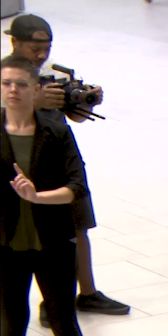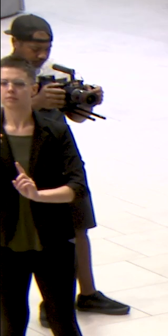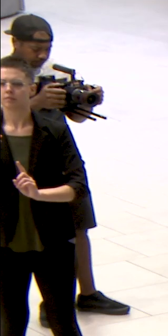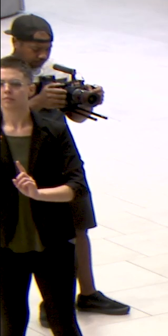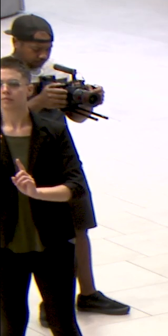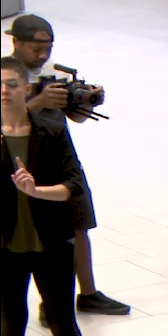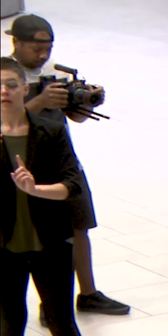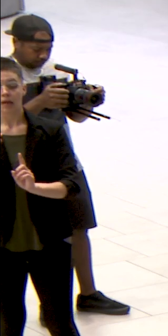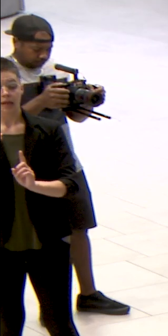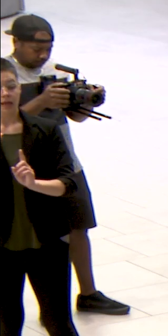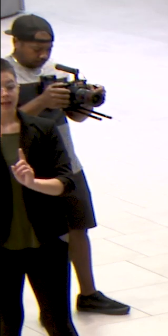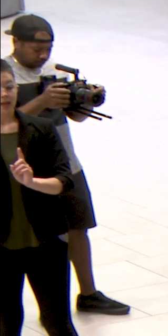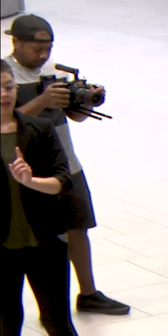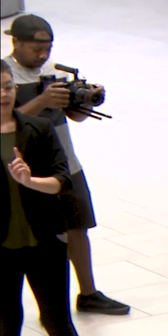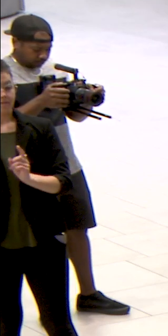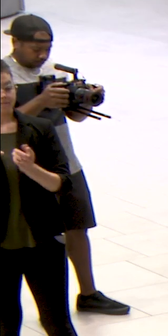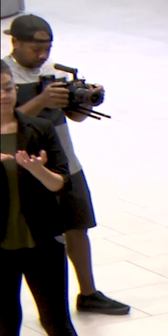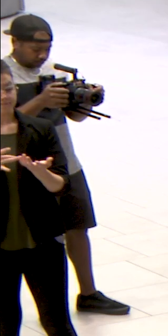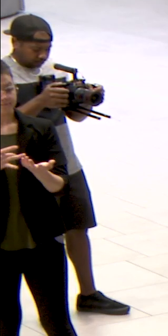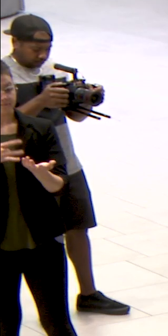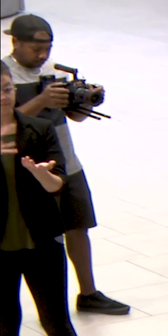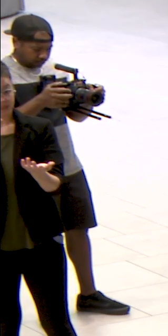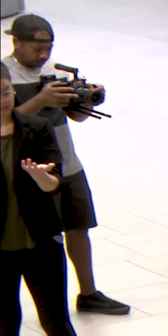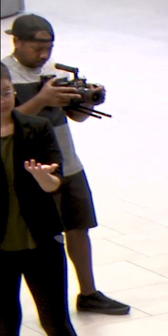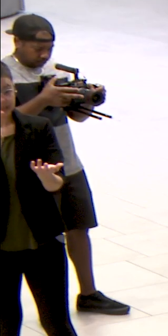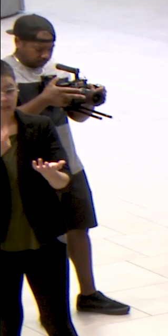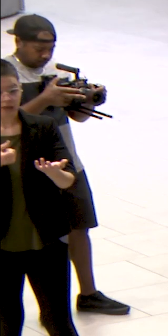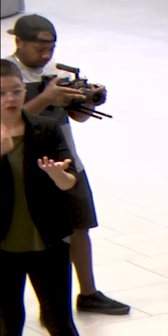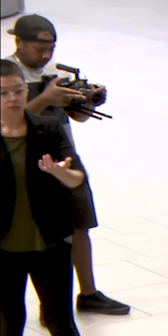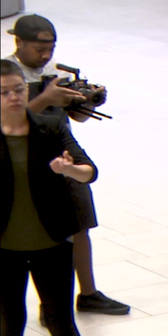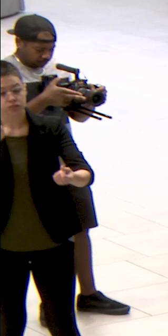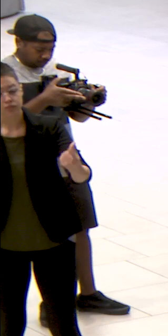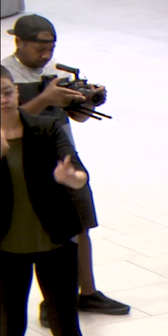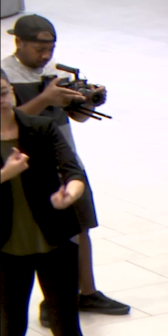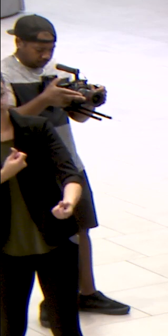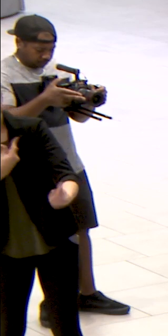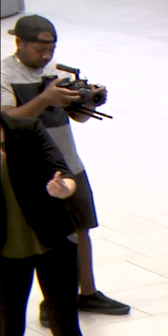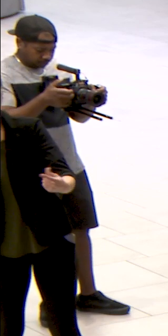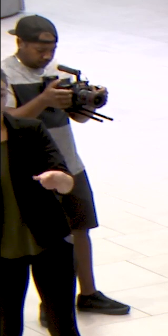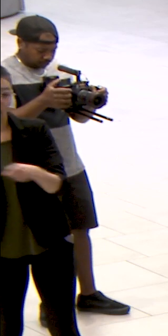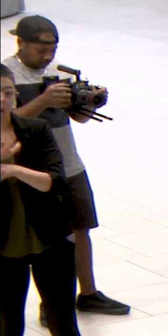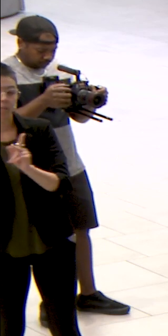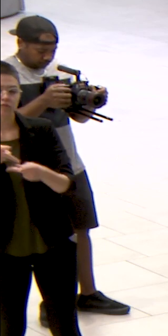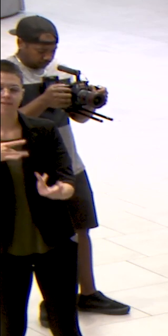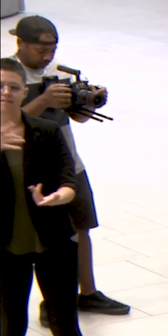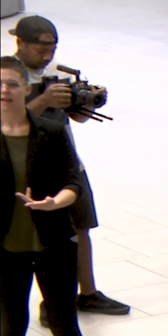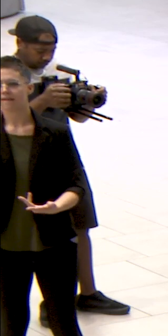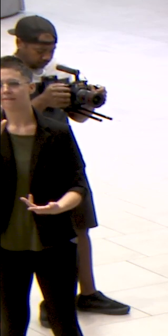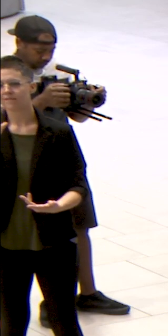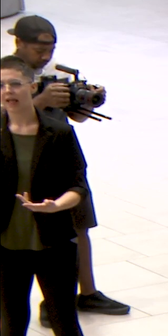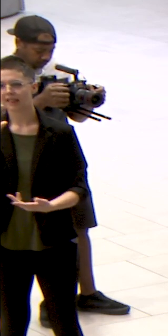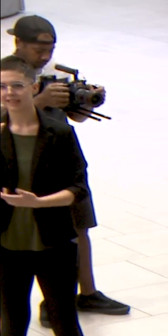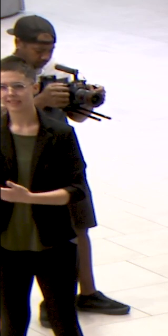it's validating to feel seen and understood as a complete person. And I, you know, I